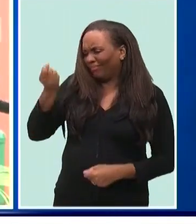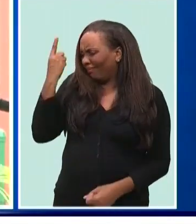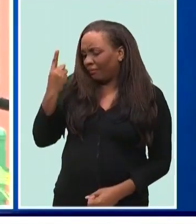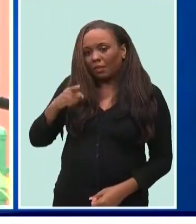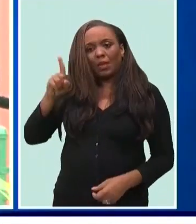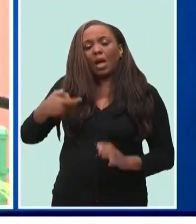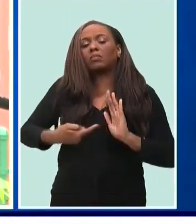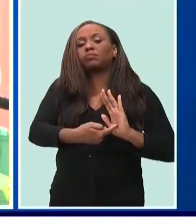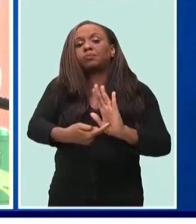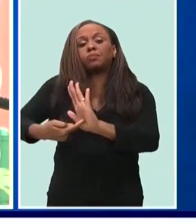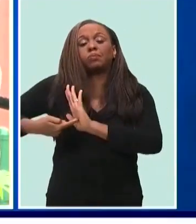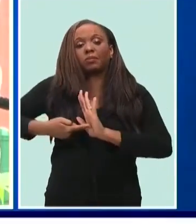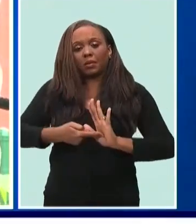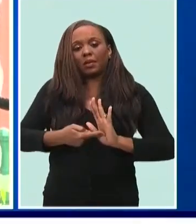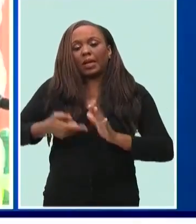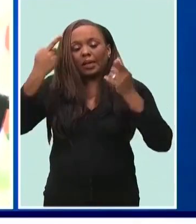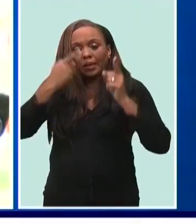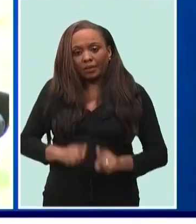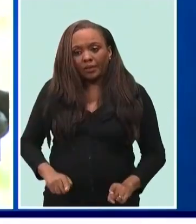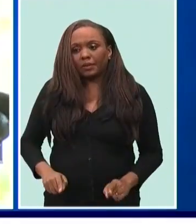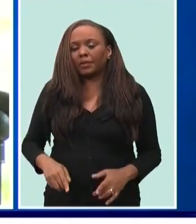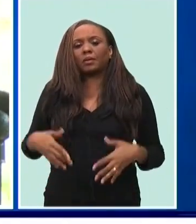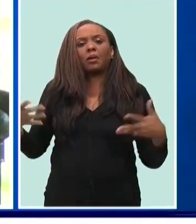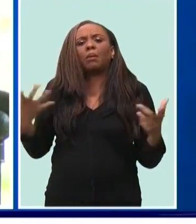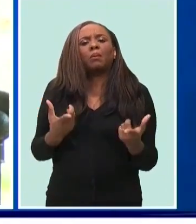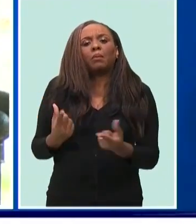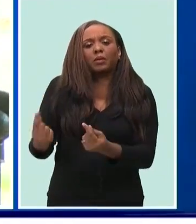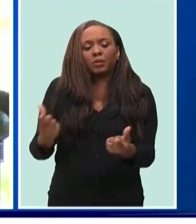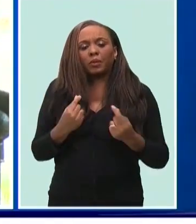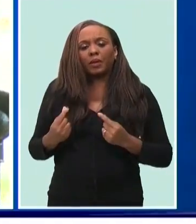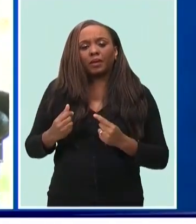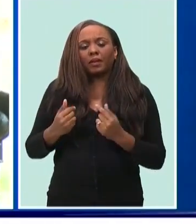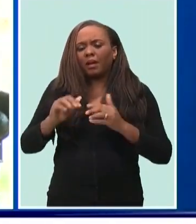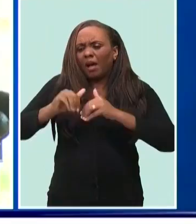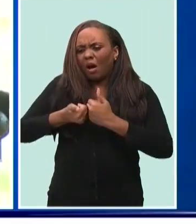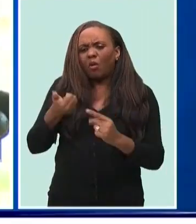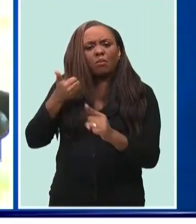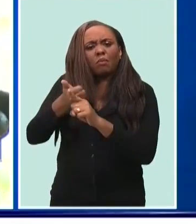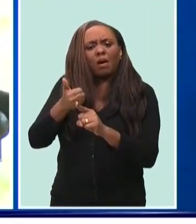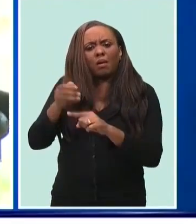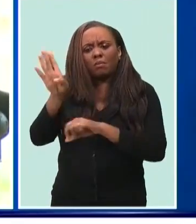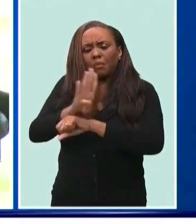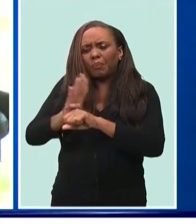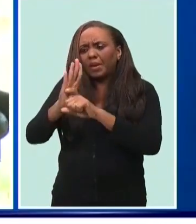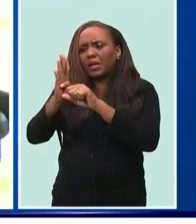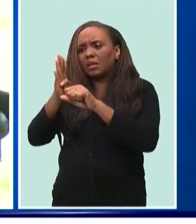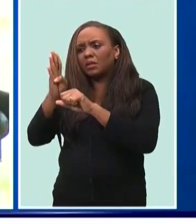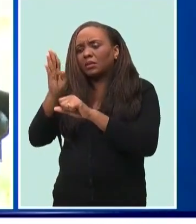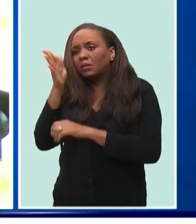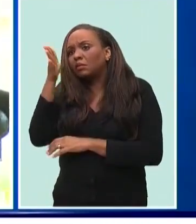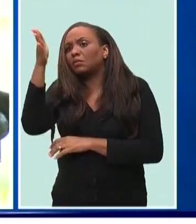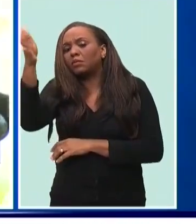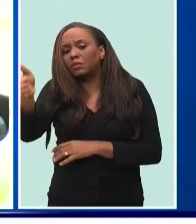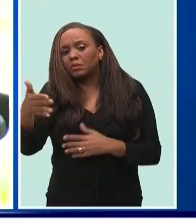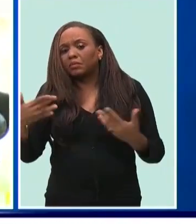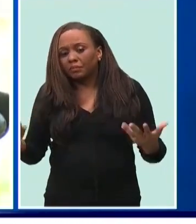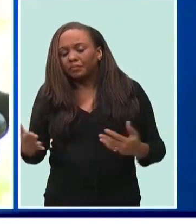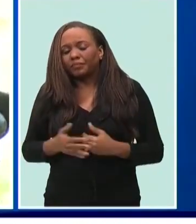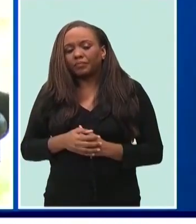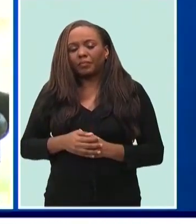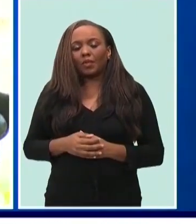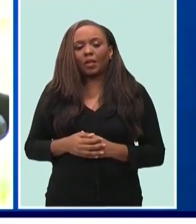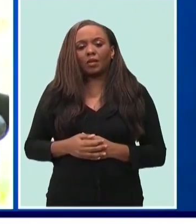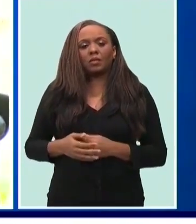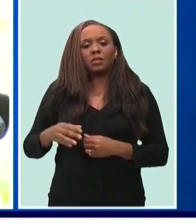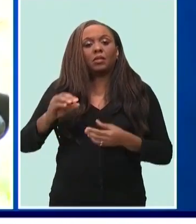agree as a country where we are going with respect to taking the country both